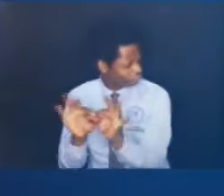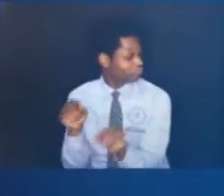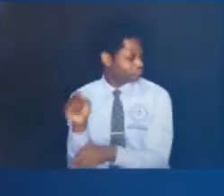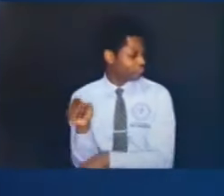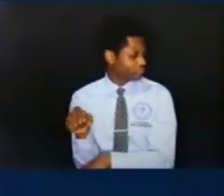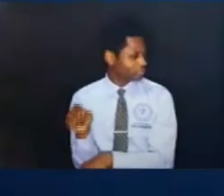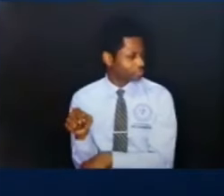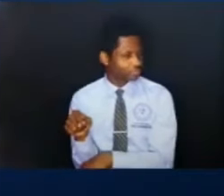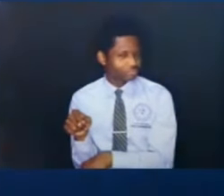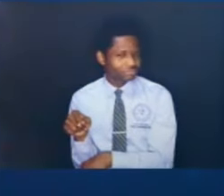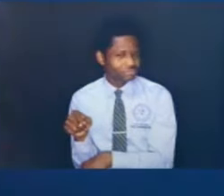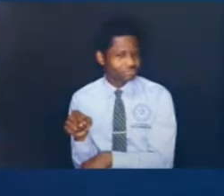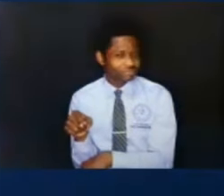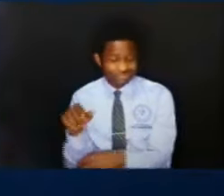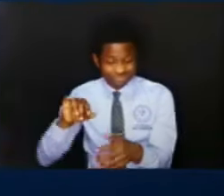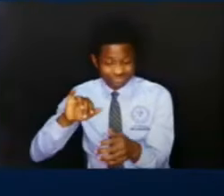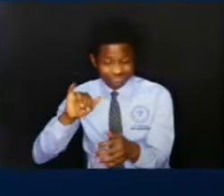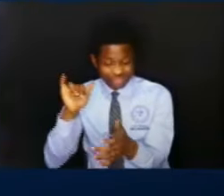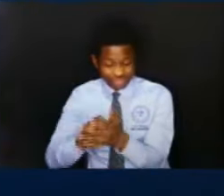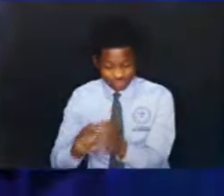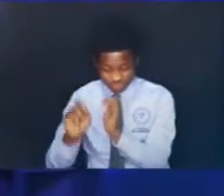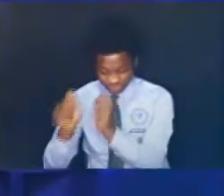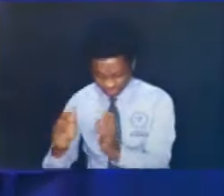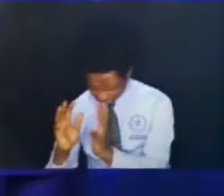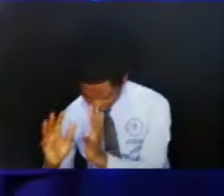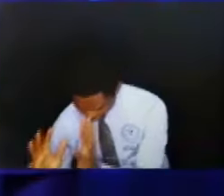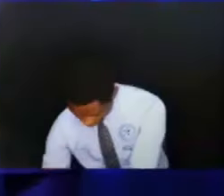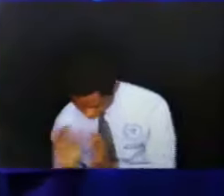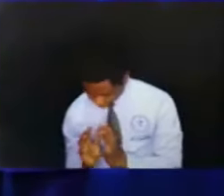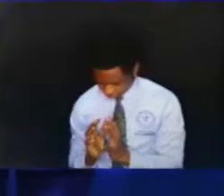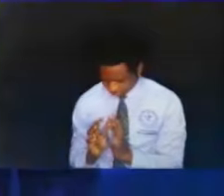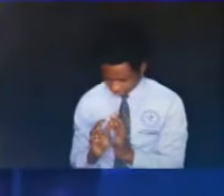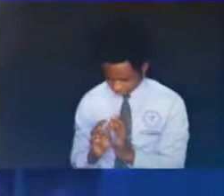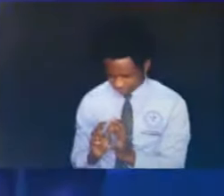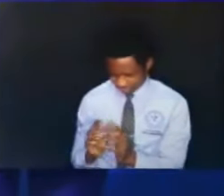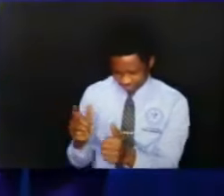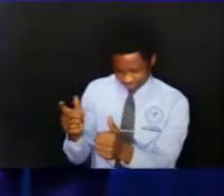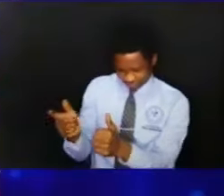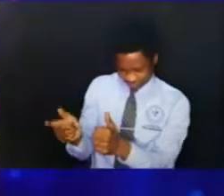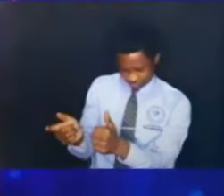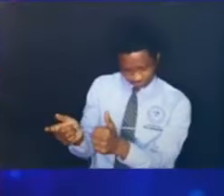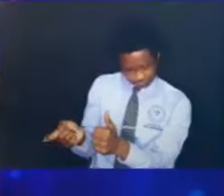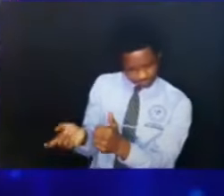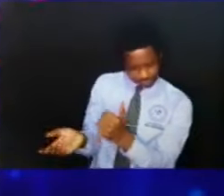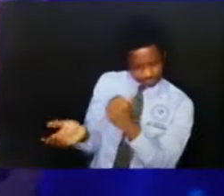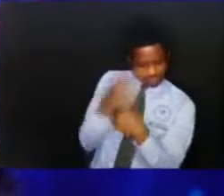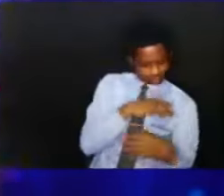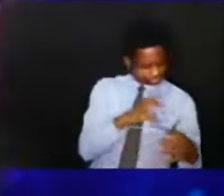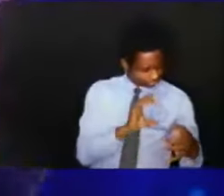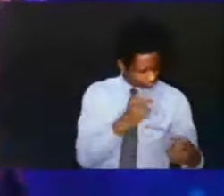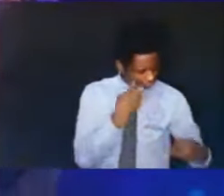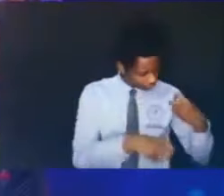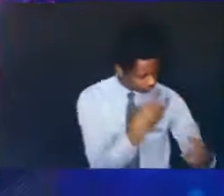eno edi ade nyina kan. Leaving your gift on the altar, going to reconcile, is it counts before